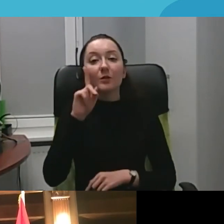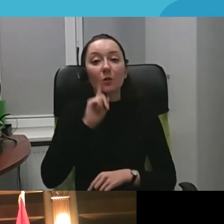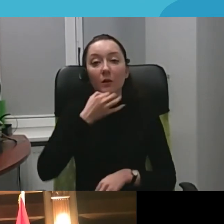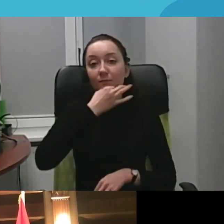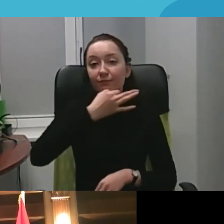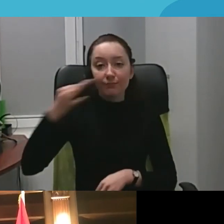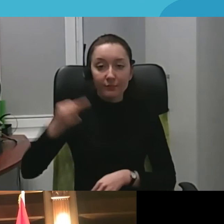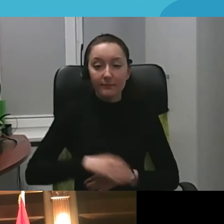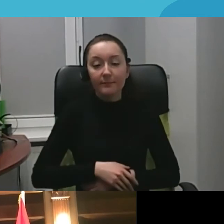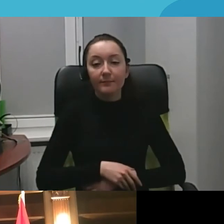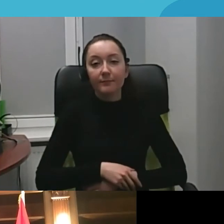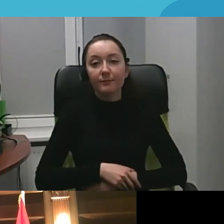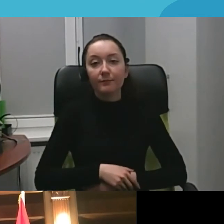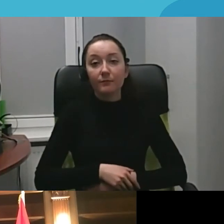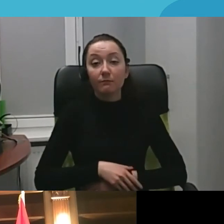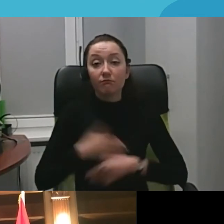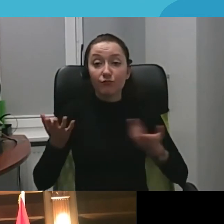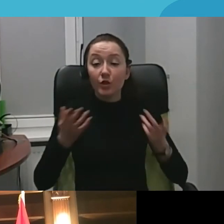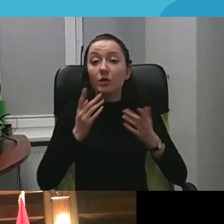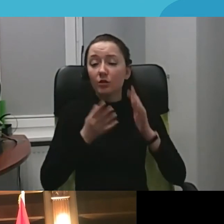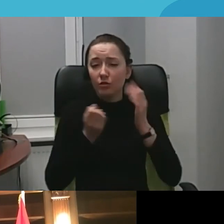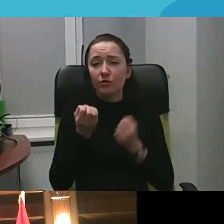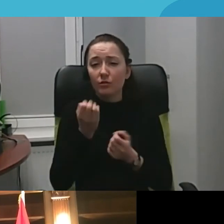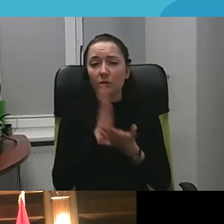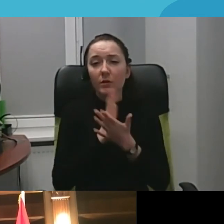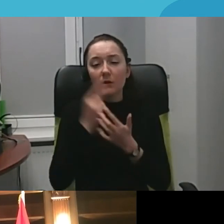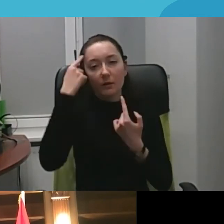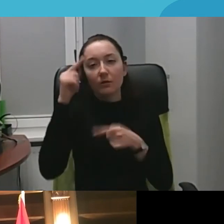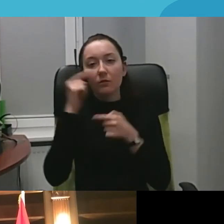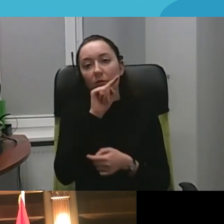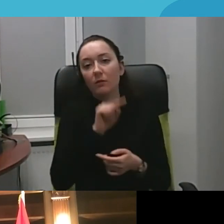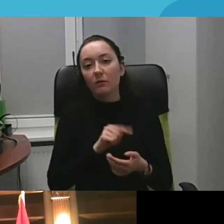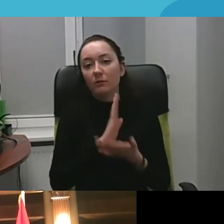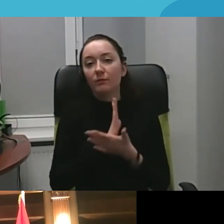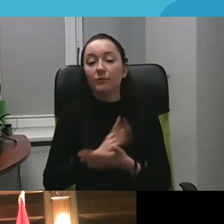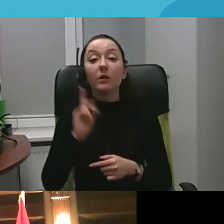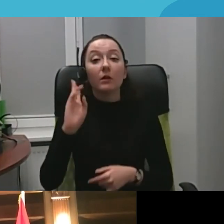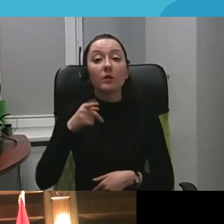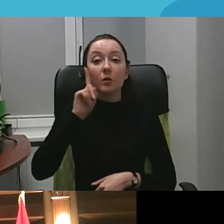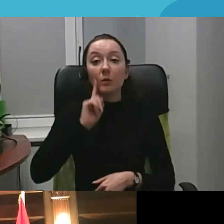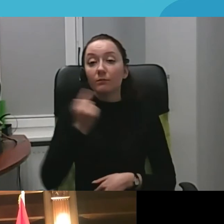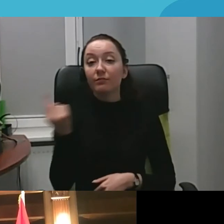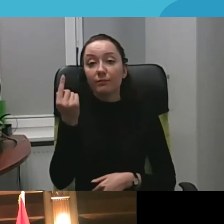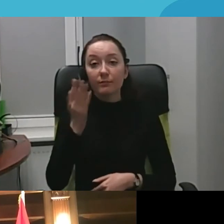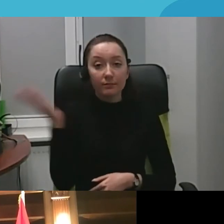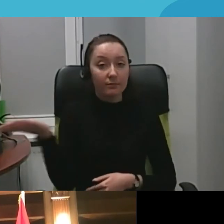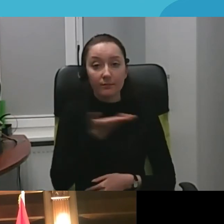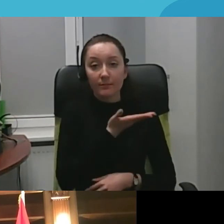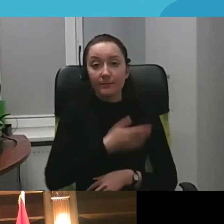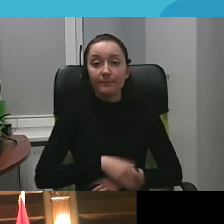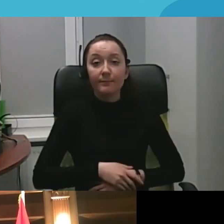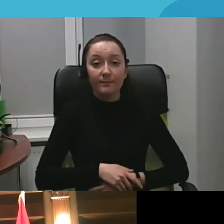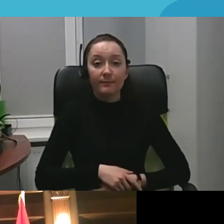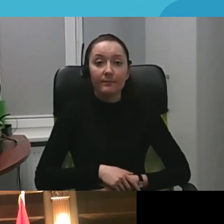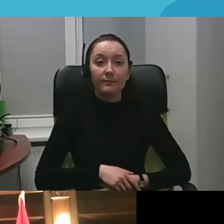more upcoming, so whoever who wants to pick that up, please. I